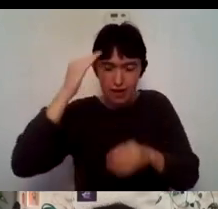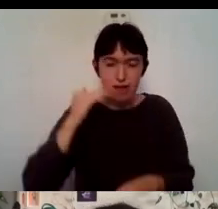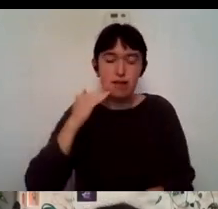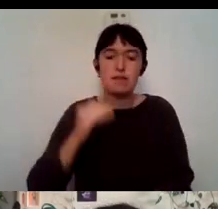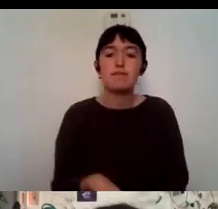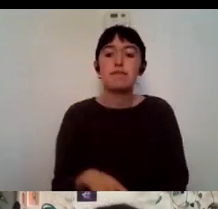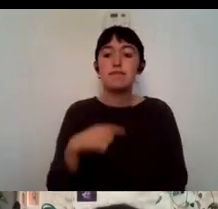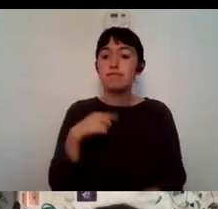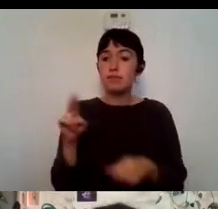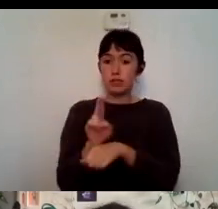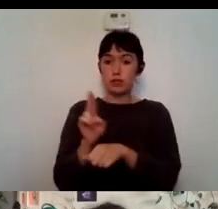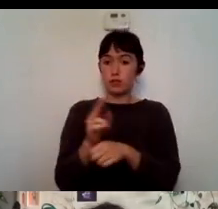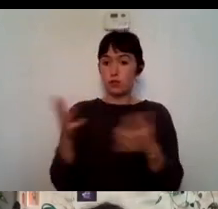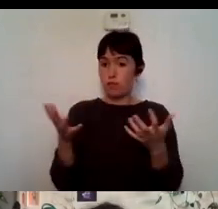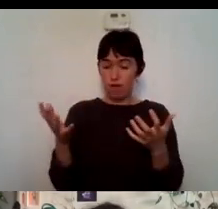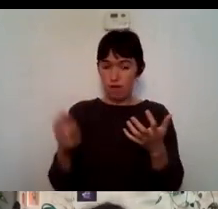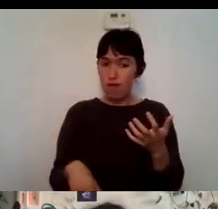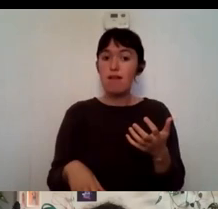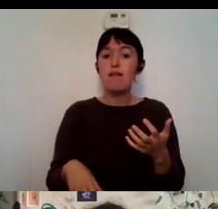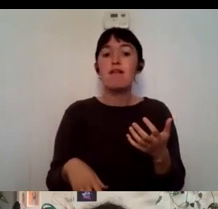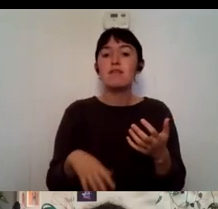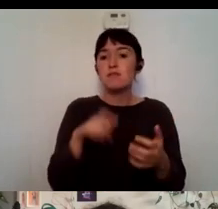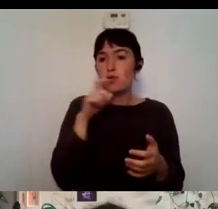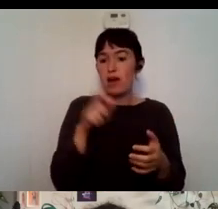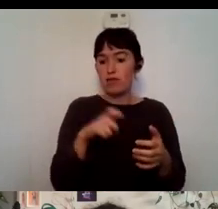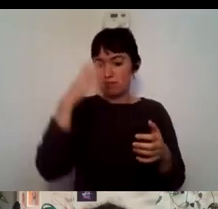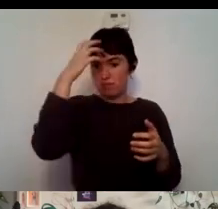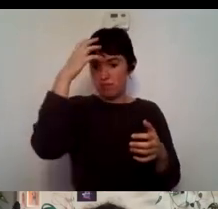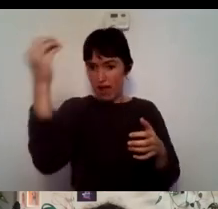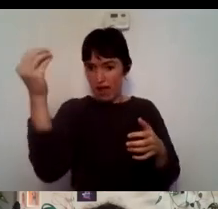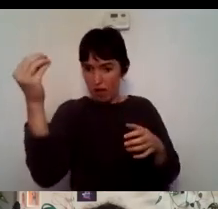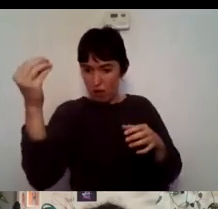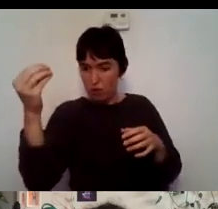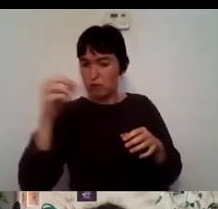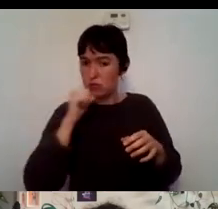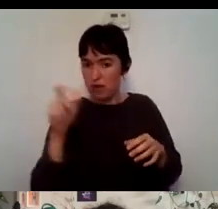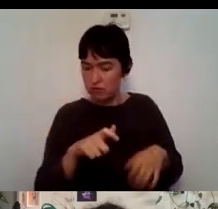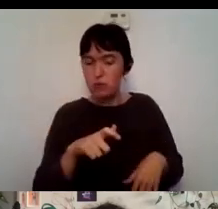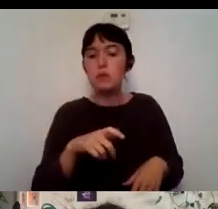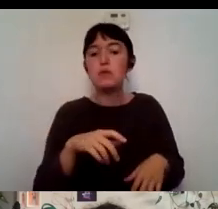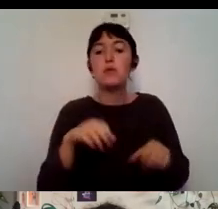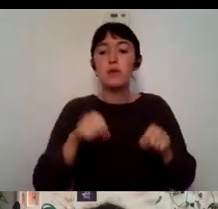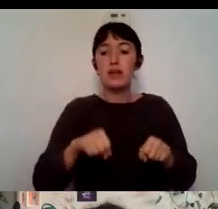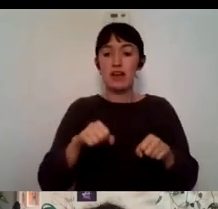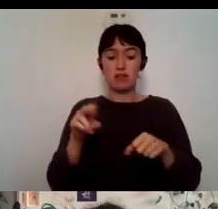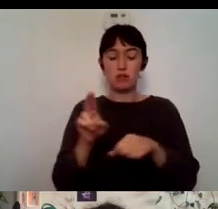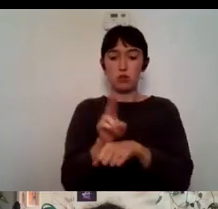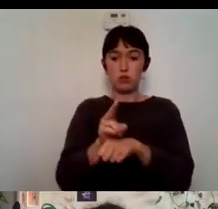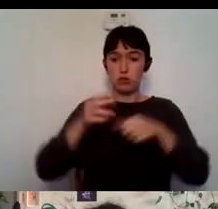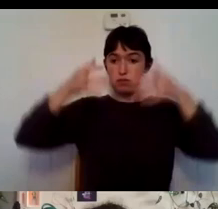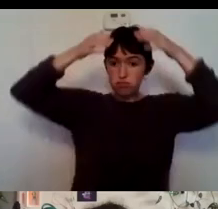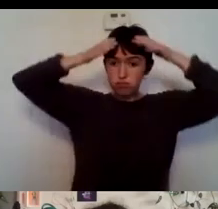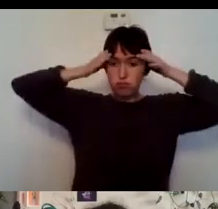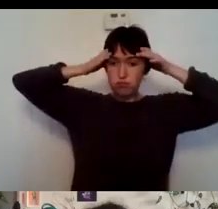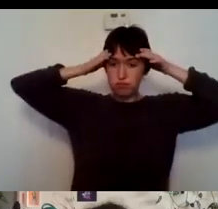might we do this? Well, we don't need to take the brain out. What we can do is we can put something on someone's head. This is kind of